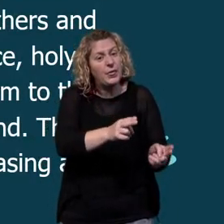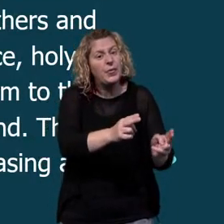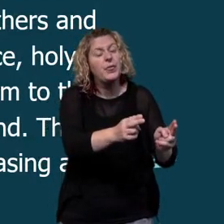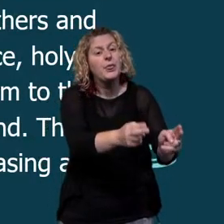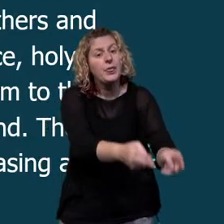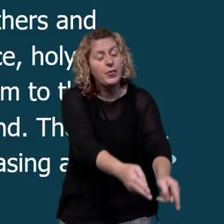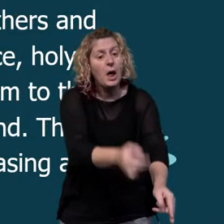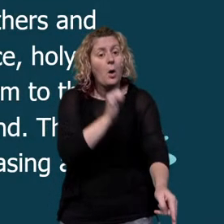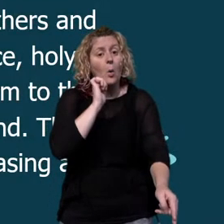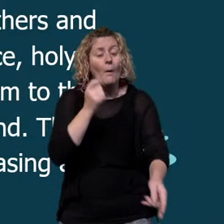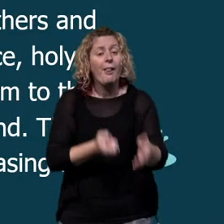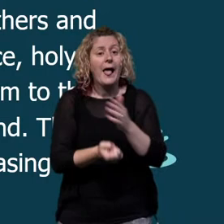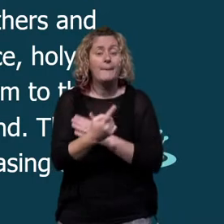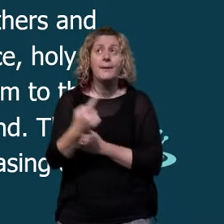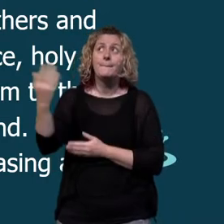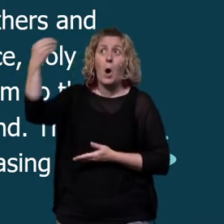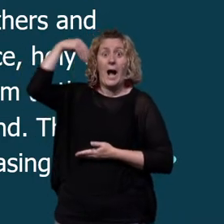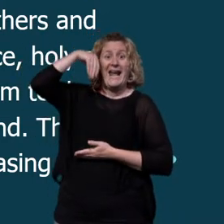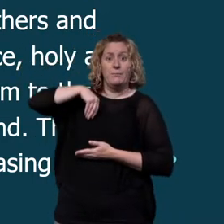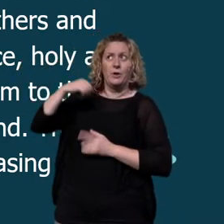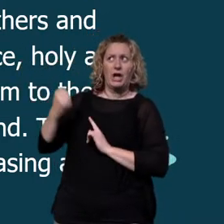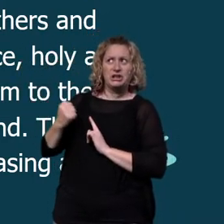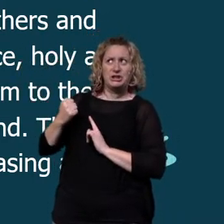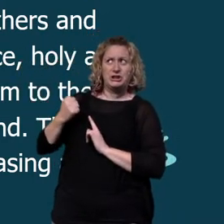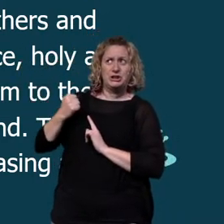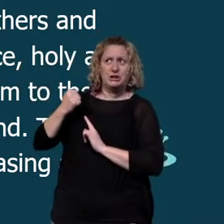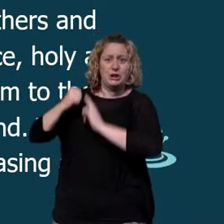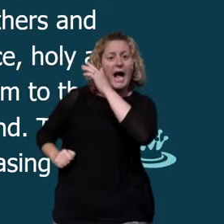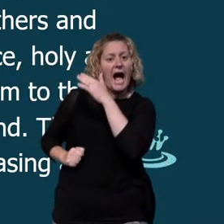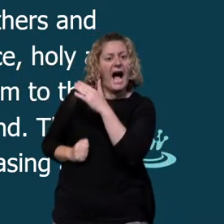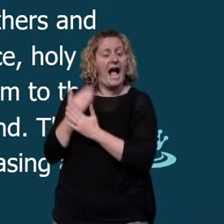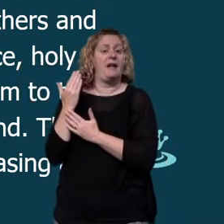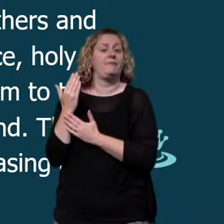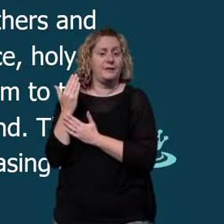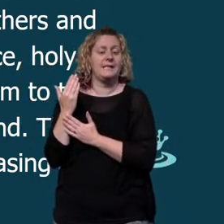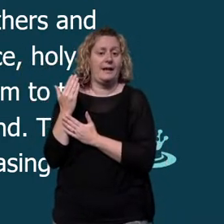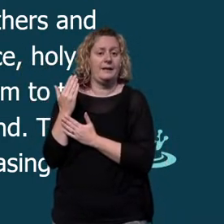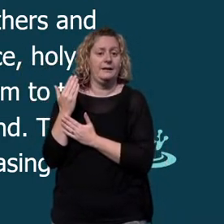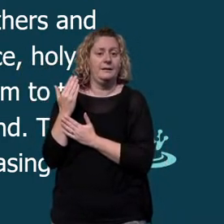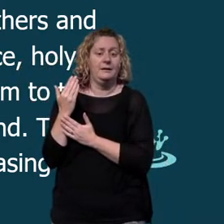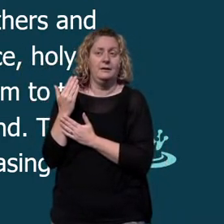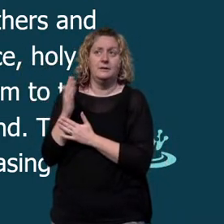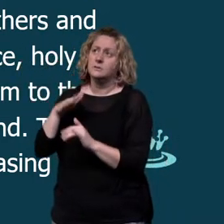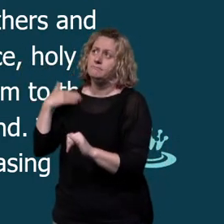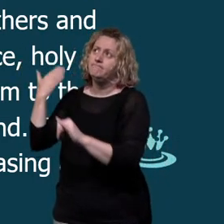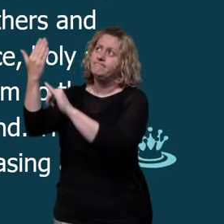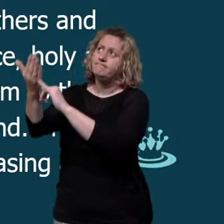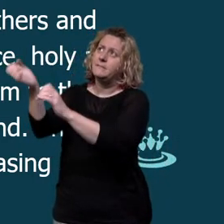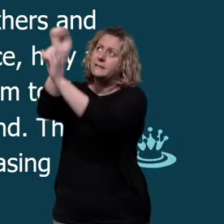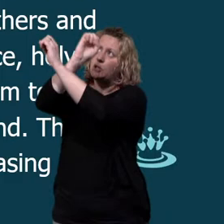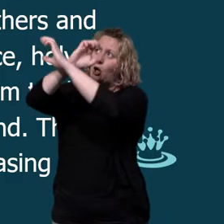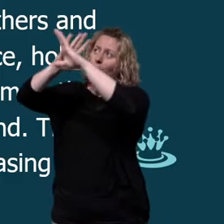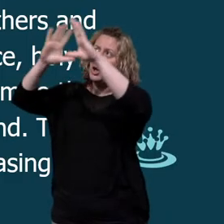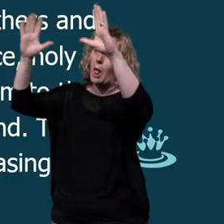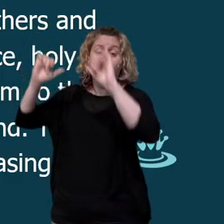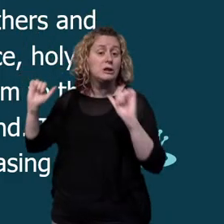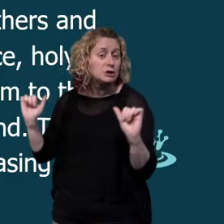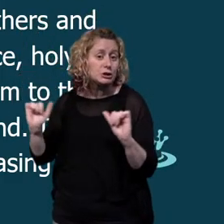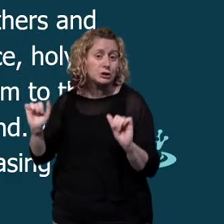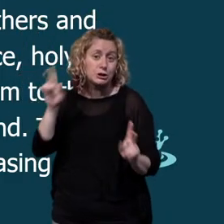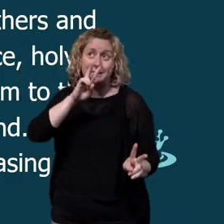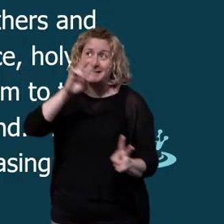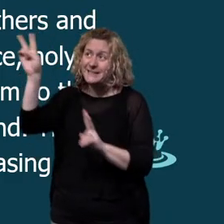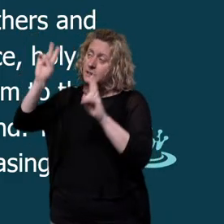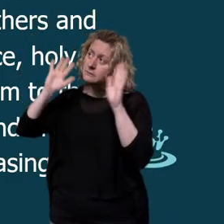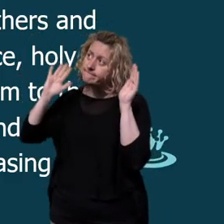light and momentary troubles are achieving for us an eternal glory that far outweighs them all. So we fix our eyes not on what is seen, but on what is unseen. Since